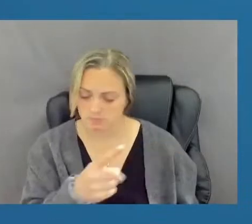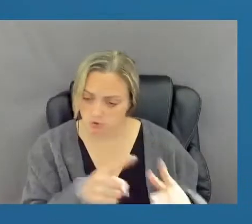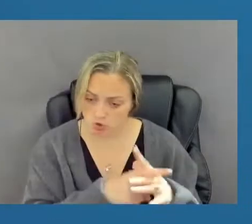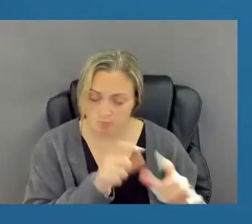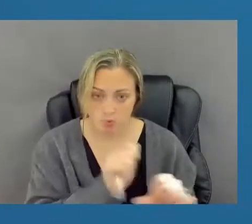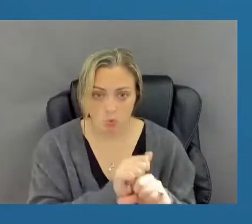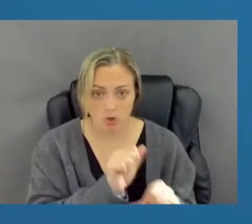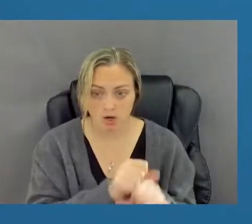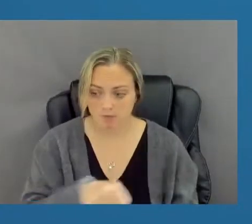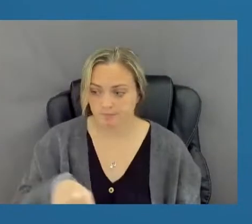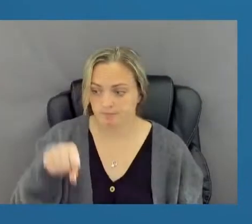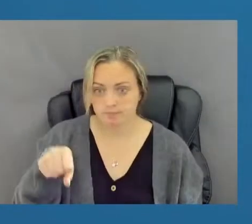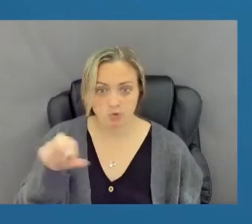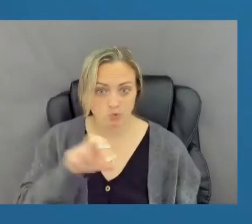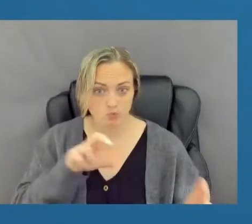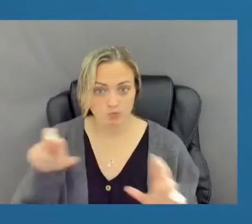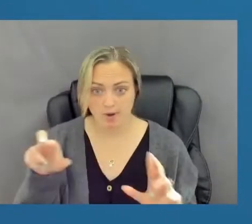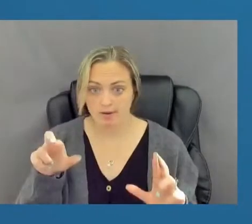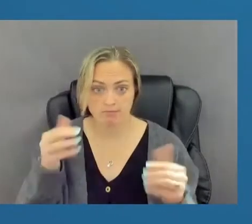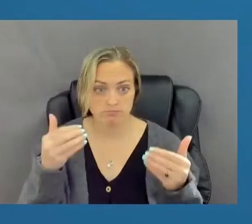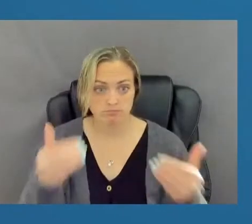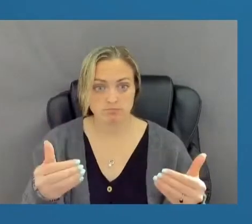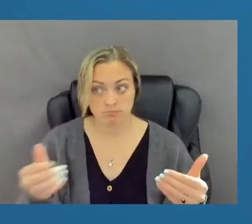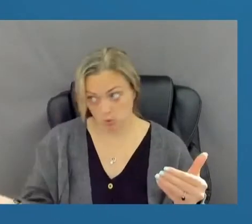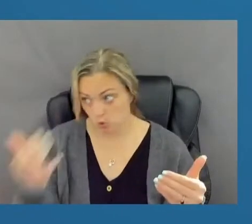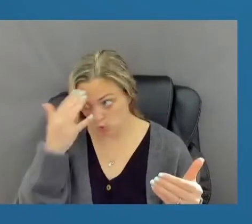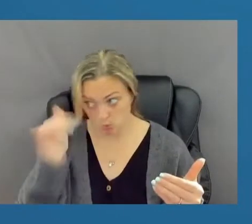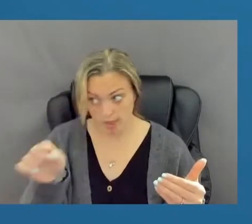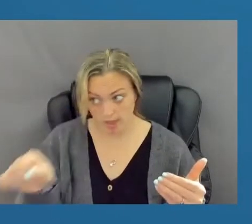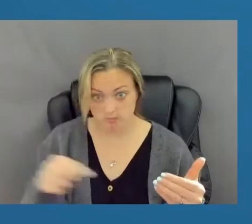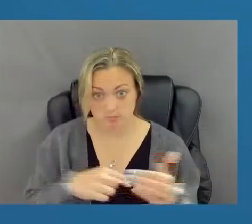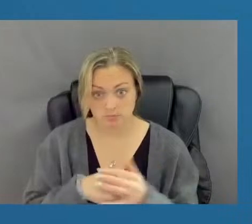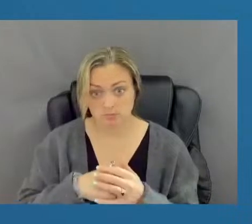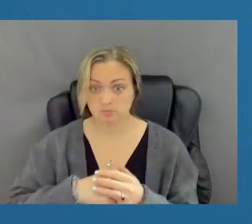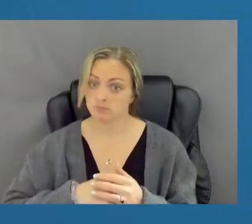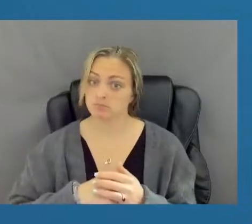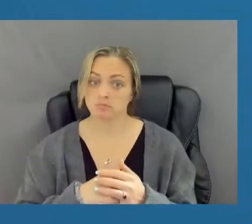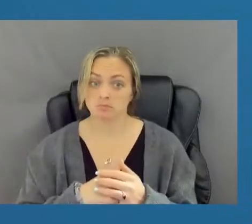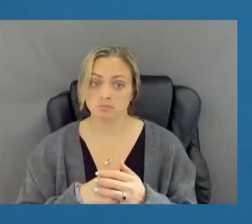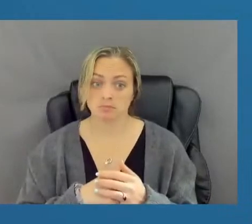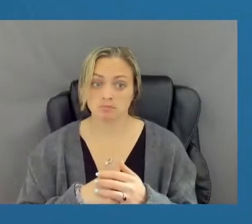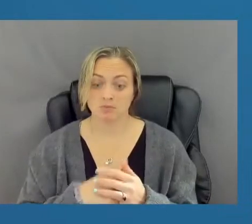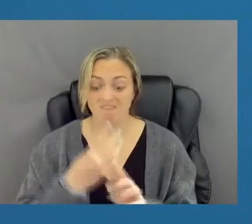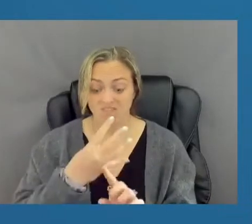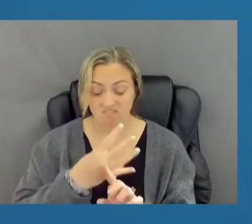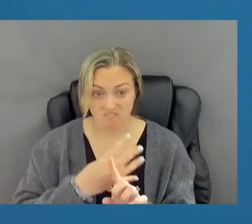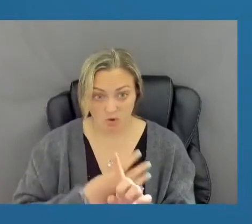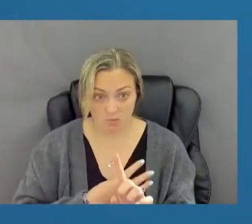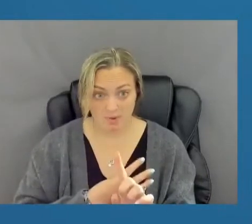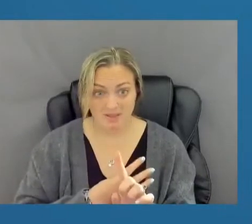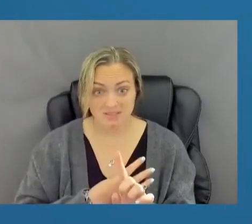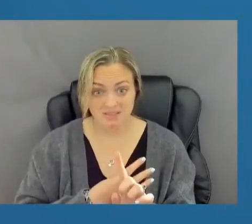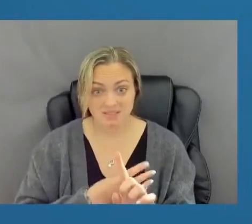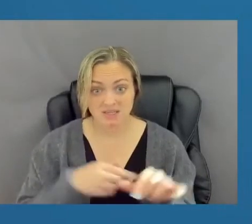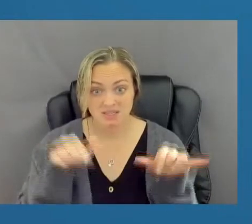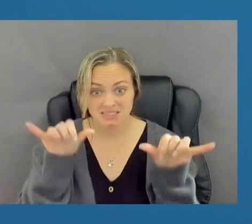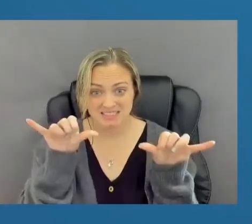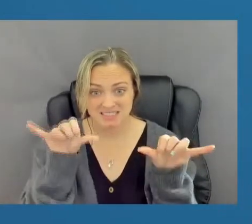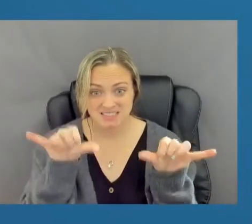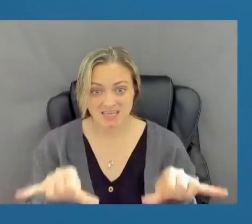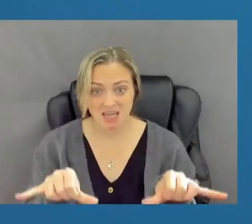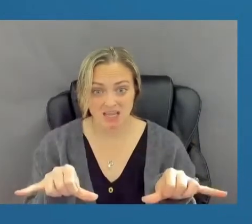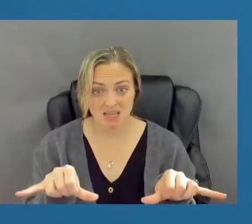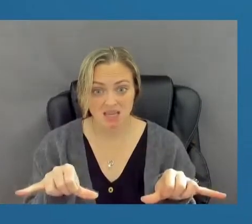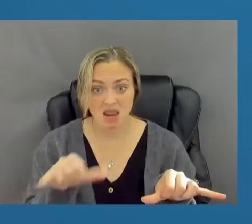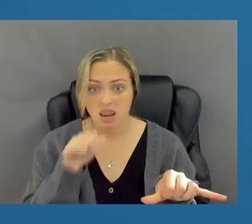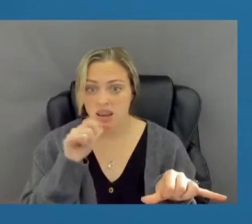suitcase. Dr. Scott, you knew about it. She spent 4 months in this institution and she did not